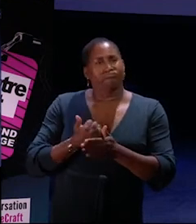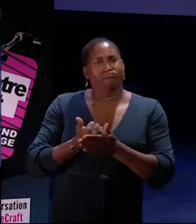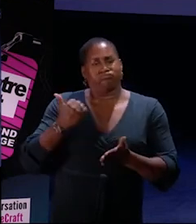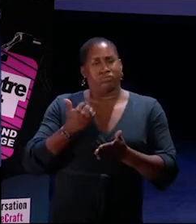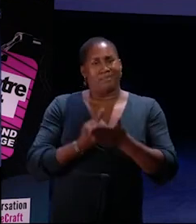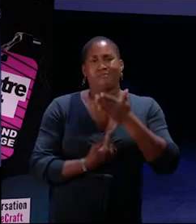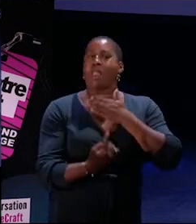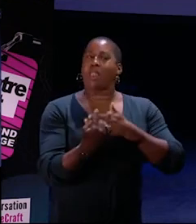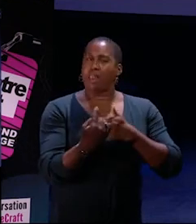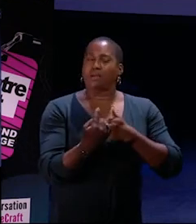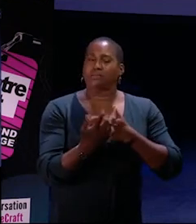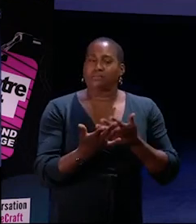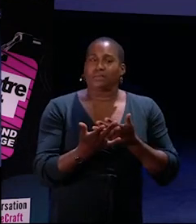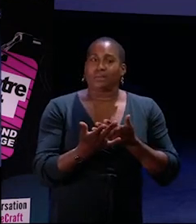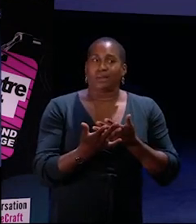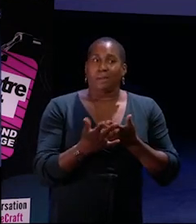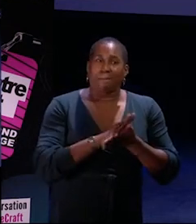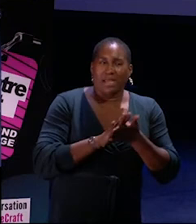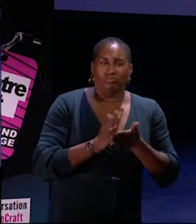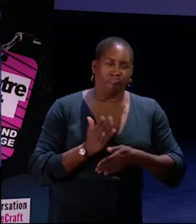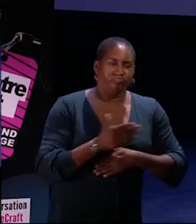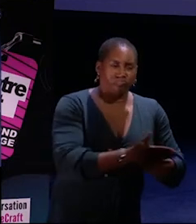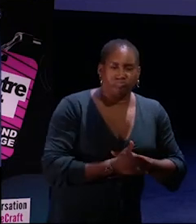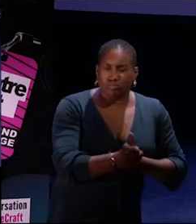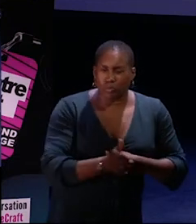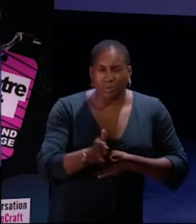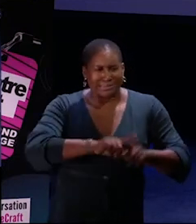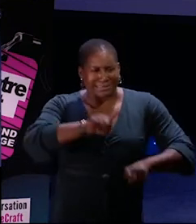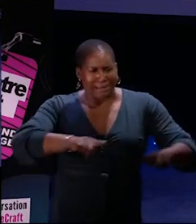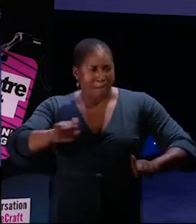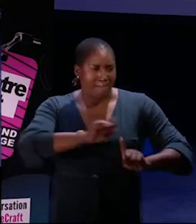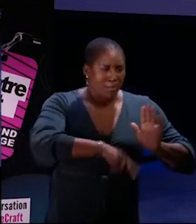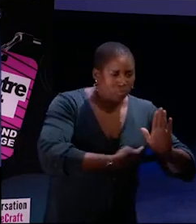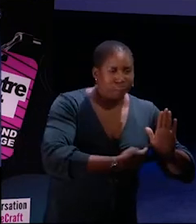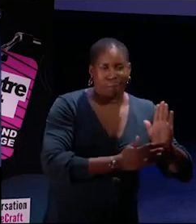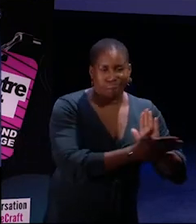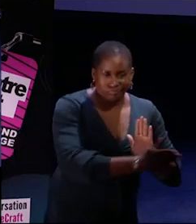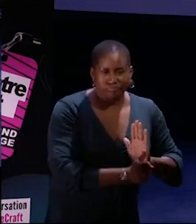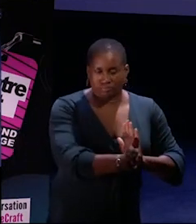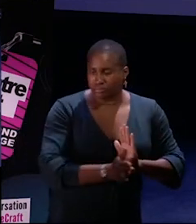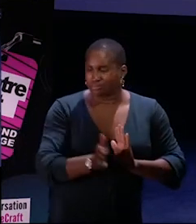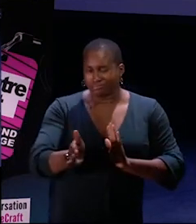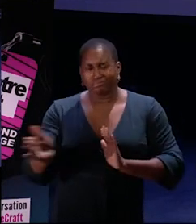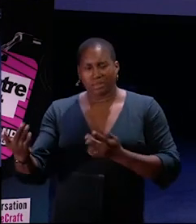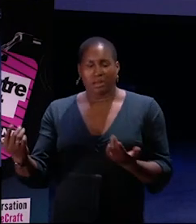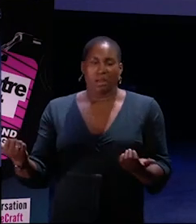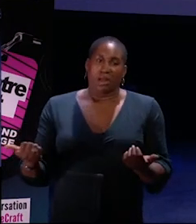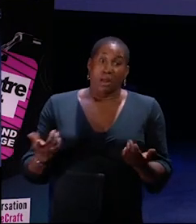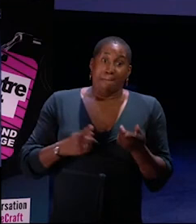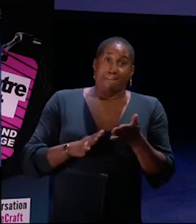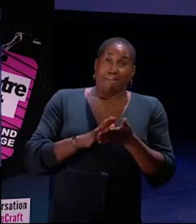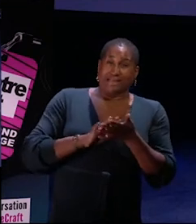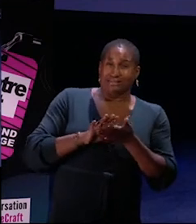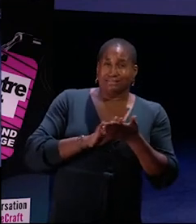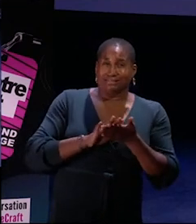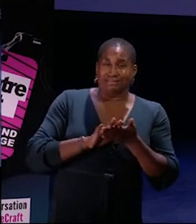we're able to work on many different things and many different projects. And so when it comes to another project, and you're